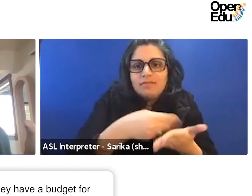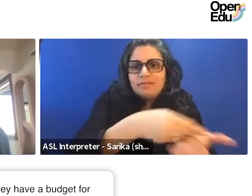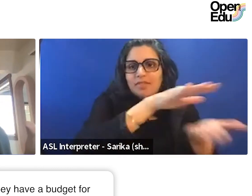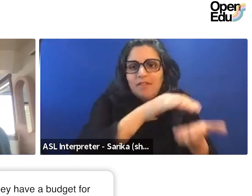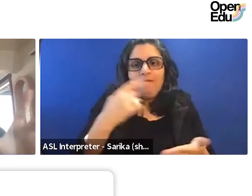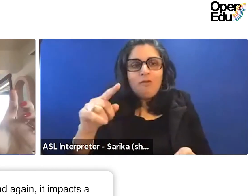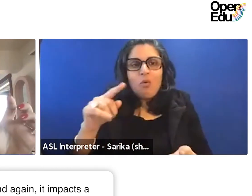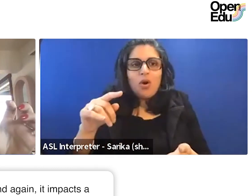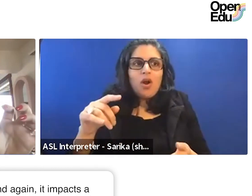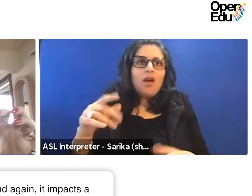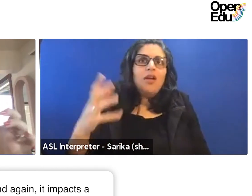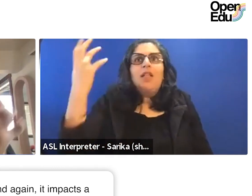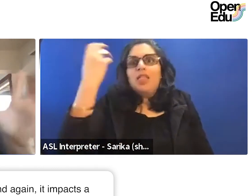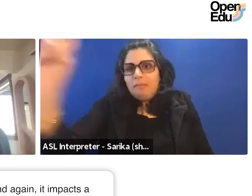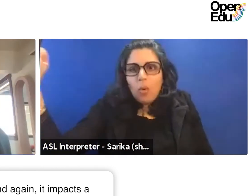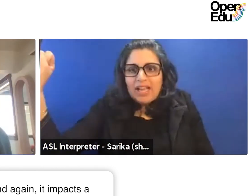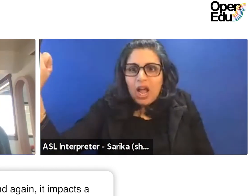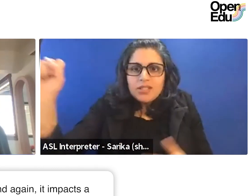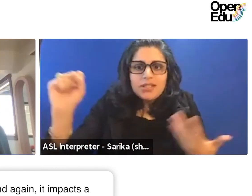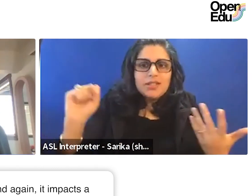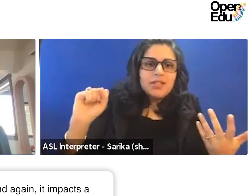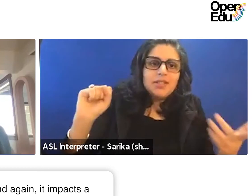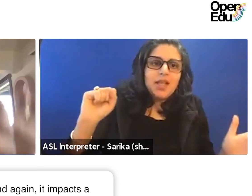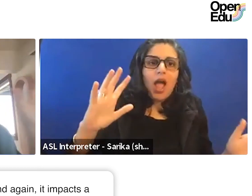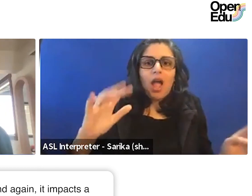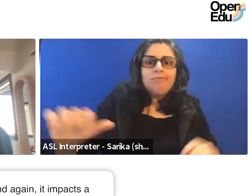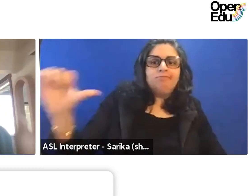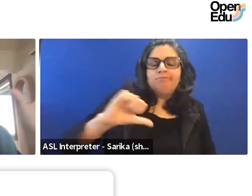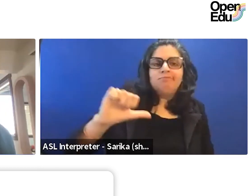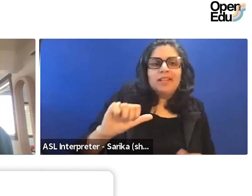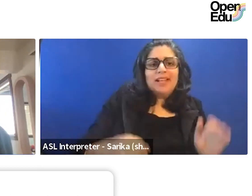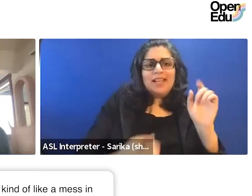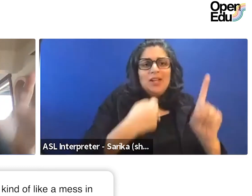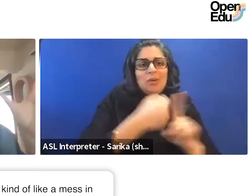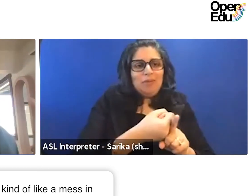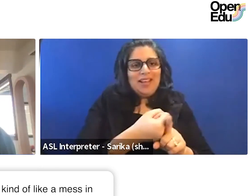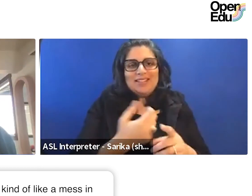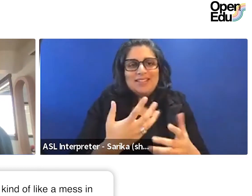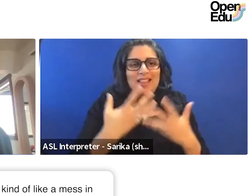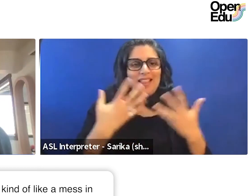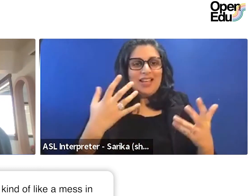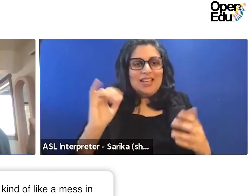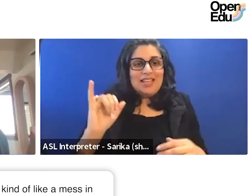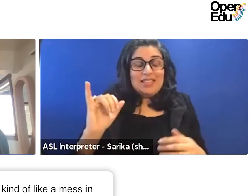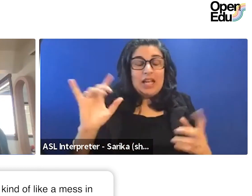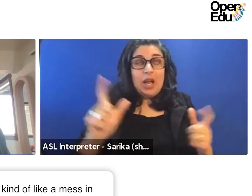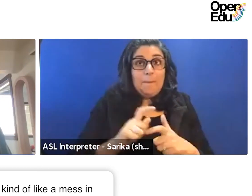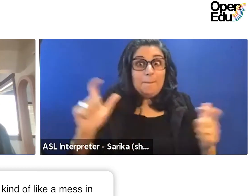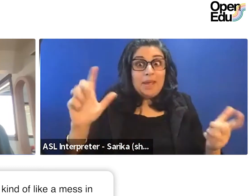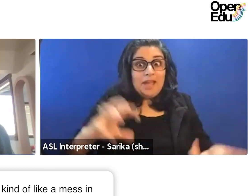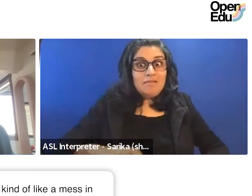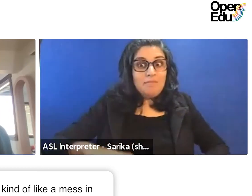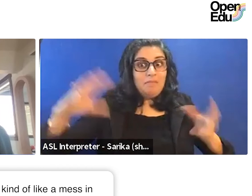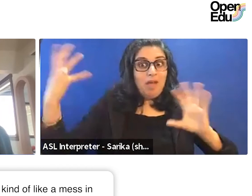the boycotts. And again, it impacts a lot of the debt stock that this is going to create. It's kind of like a mess in a way,